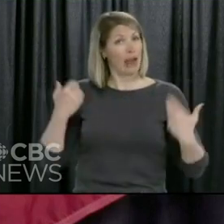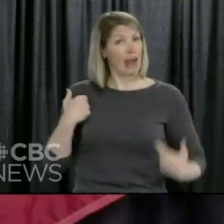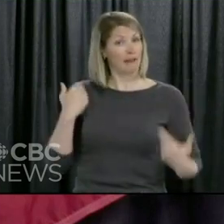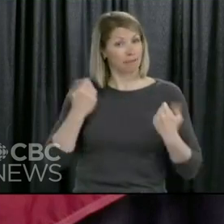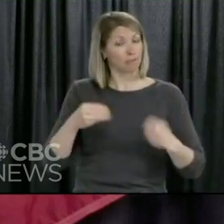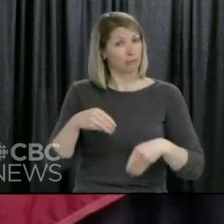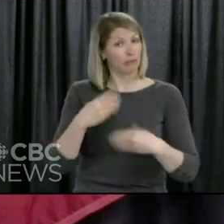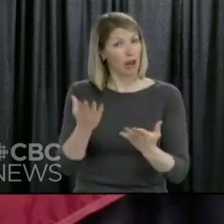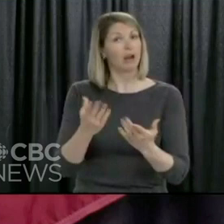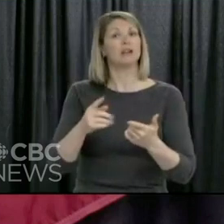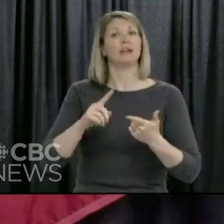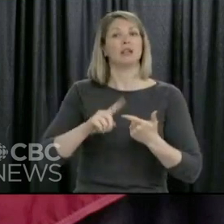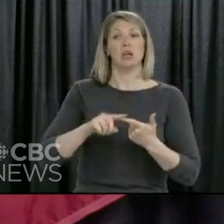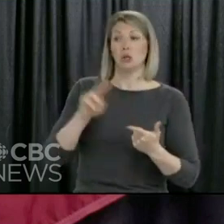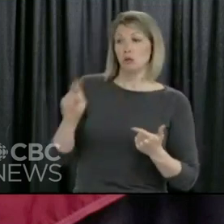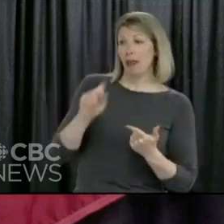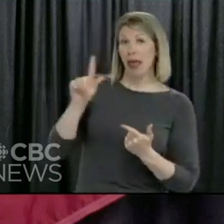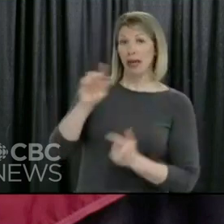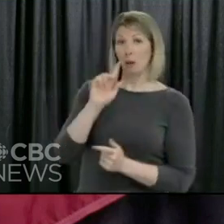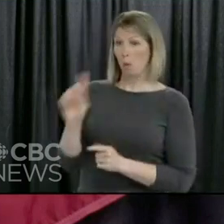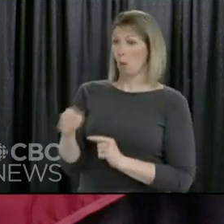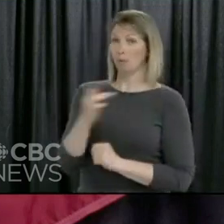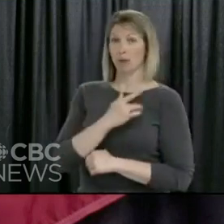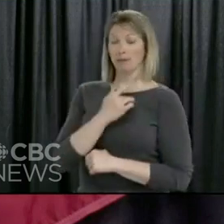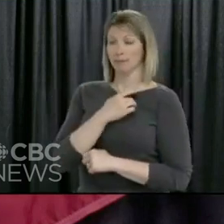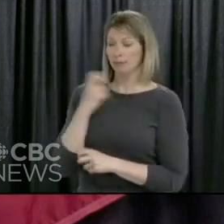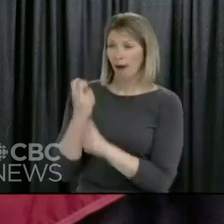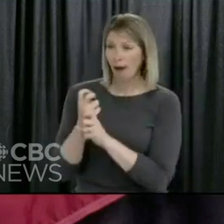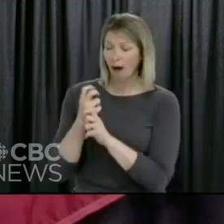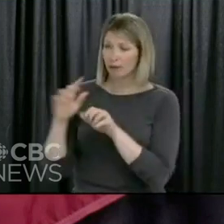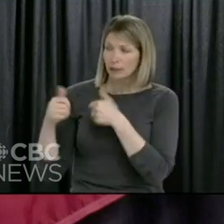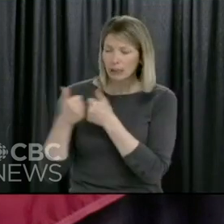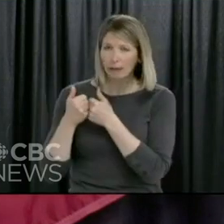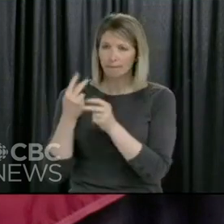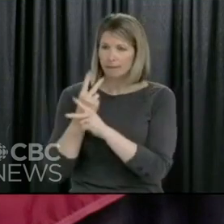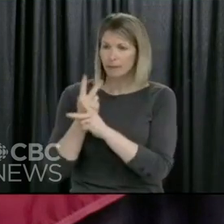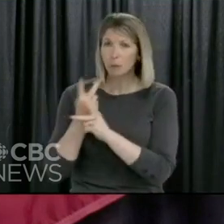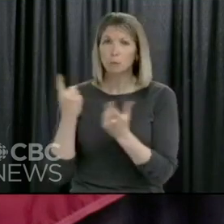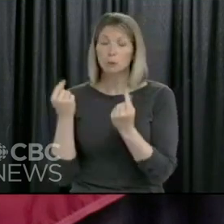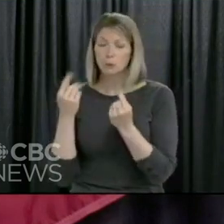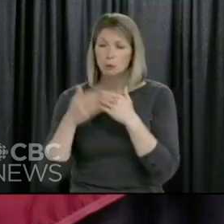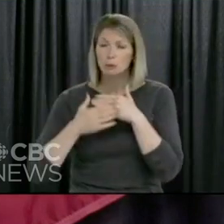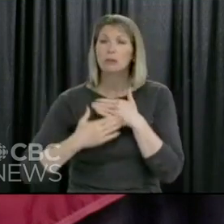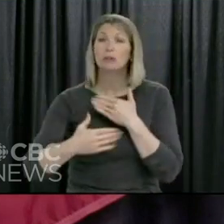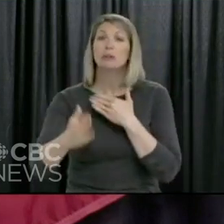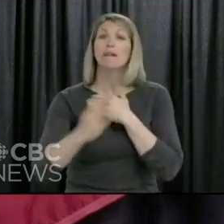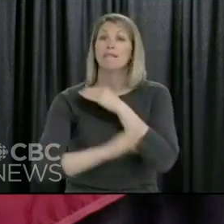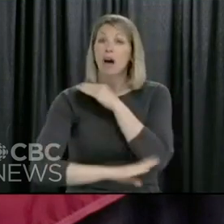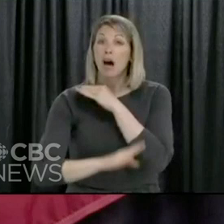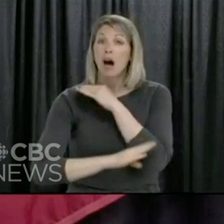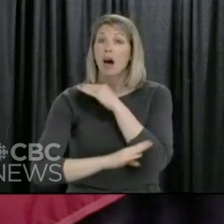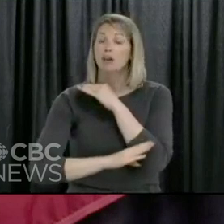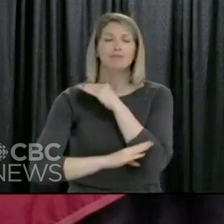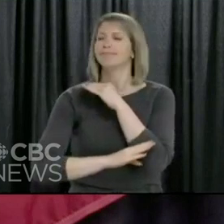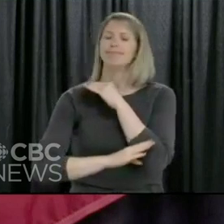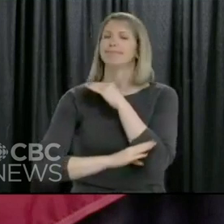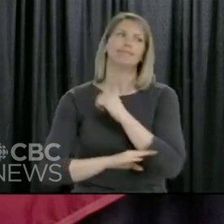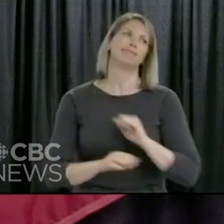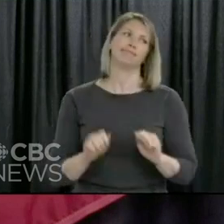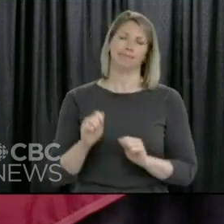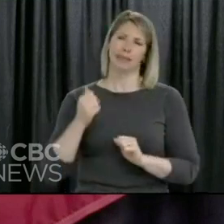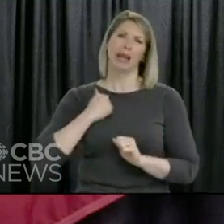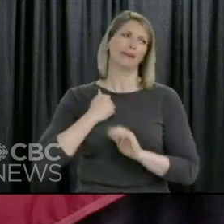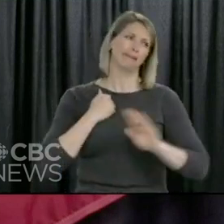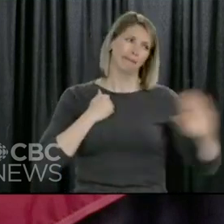Newfoundland Labrador is not the only one facing this challenge, so we will work together with other provinces as well. But we're very confident that we can get